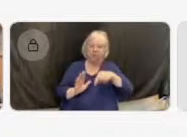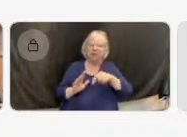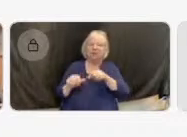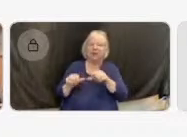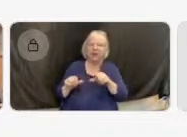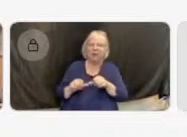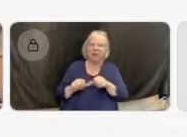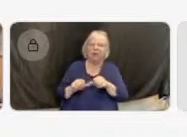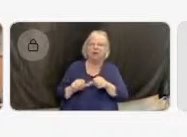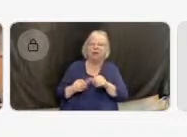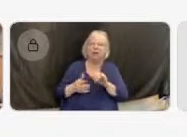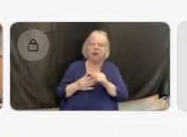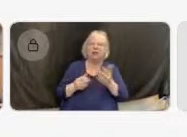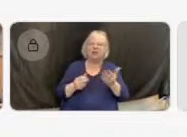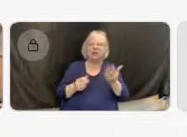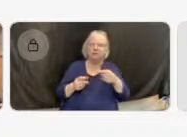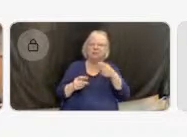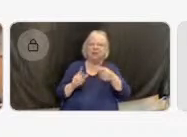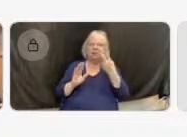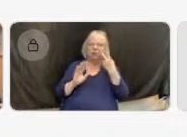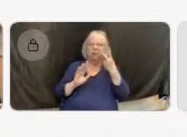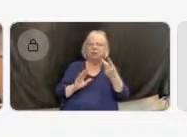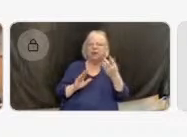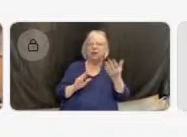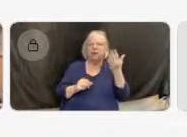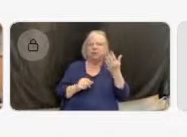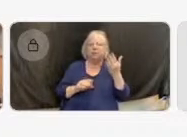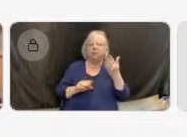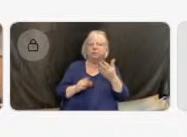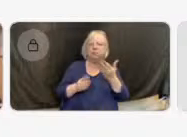is the cover of this plan. Next slide, please.